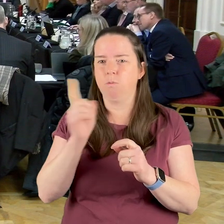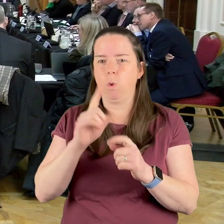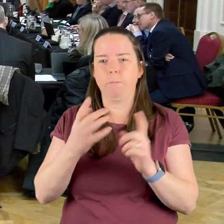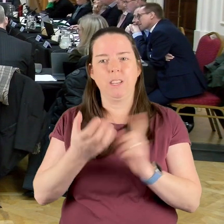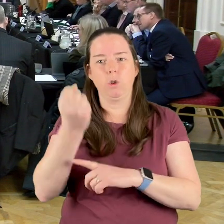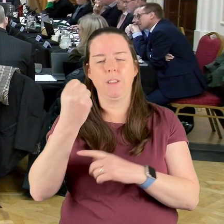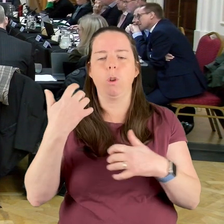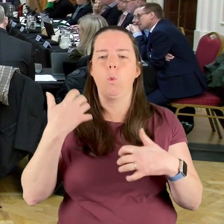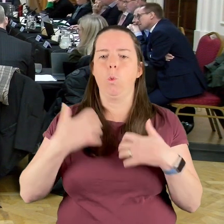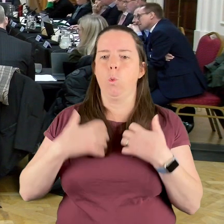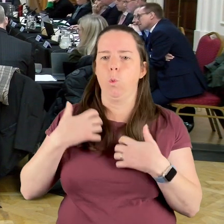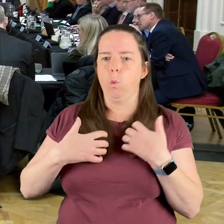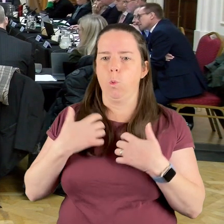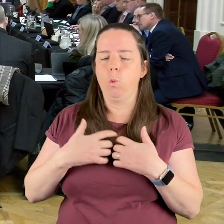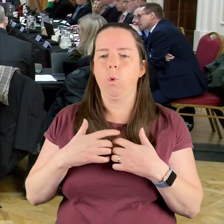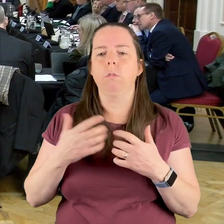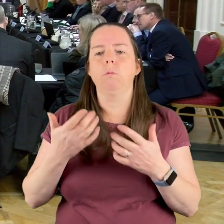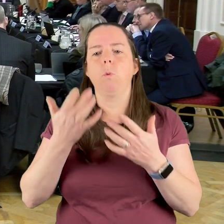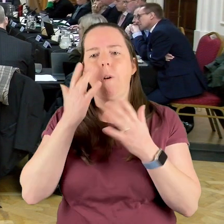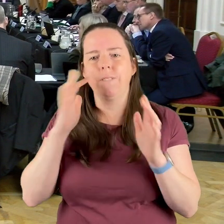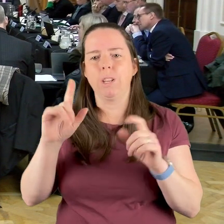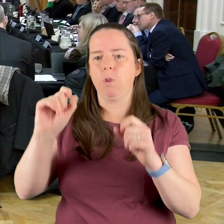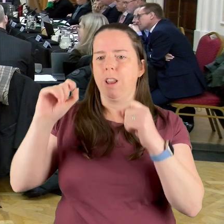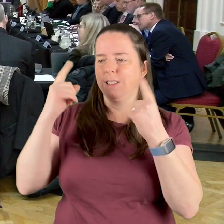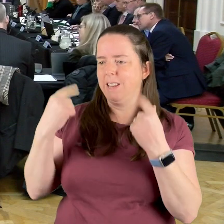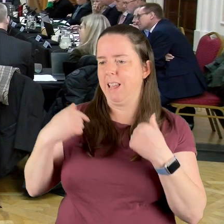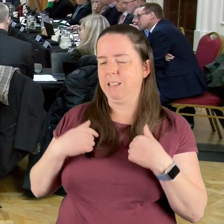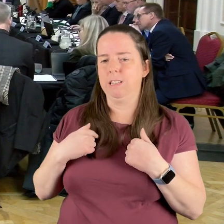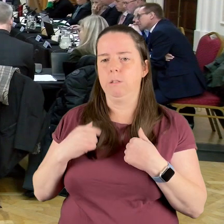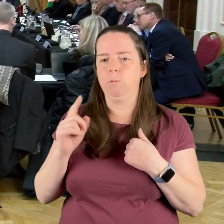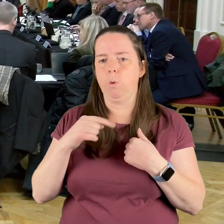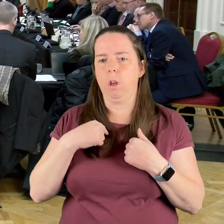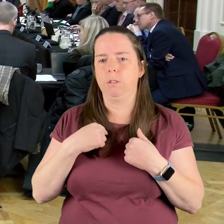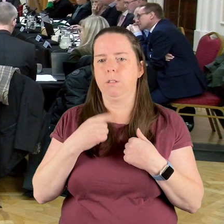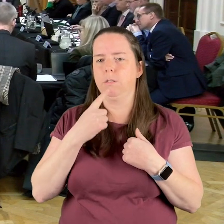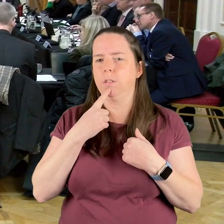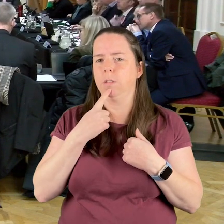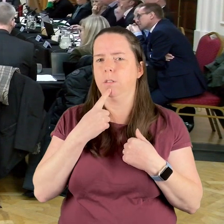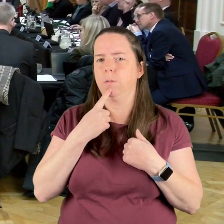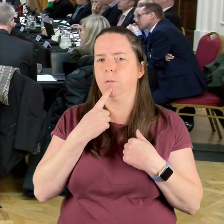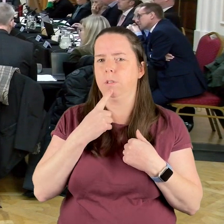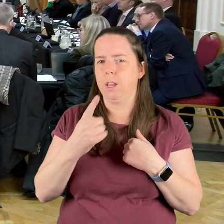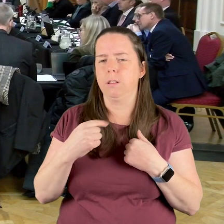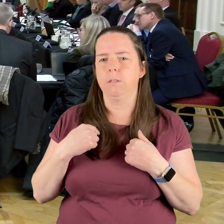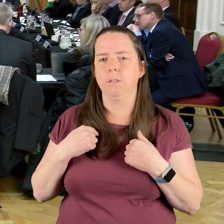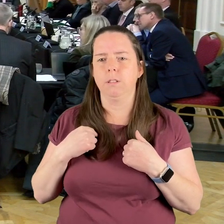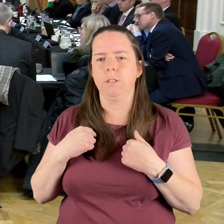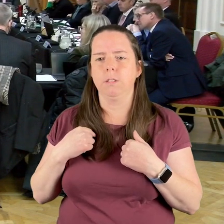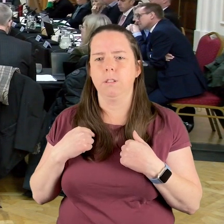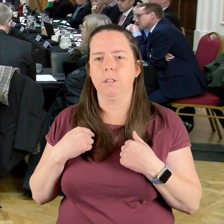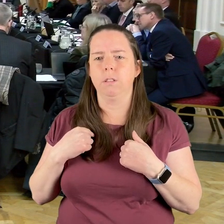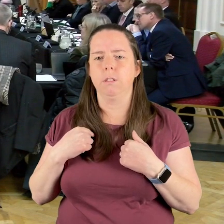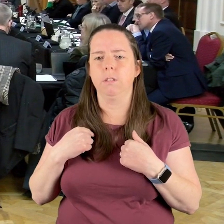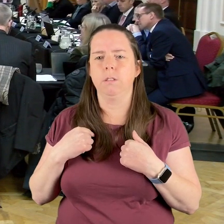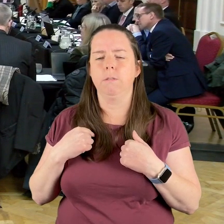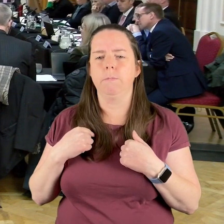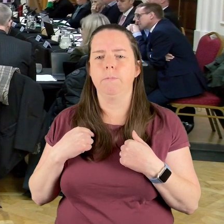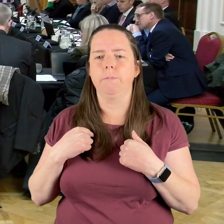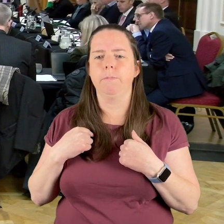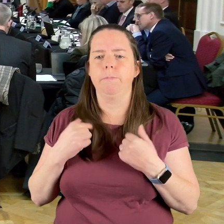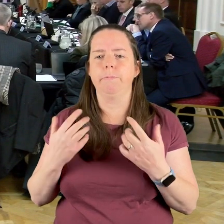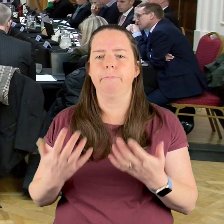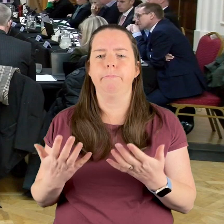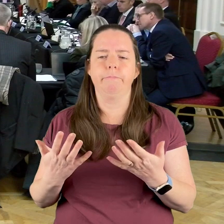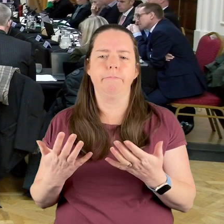things. And I think the evidence of what has been achieved is exciting. So obviously you can